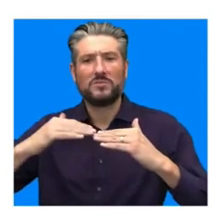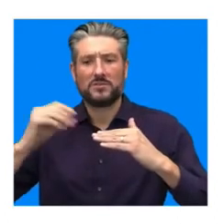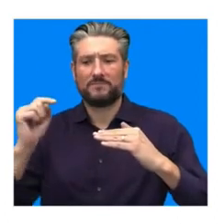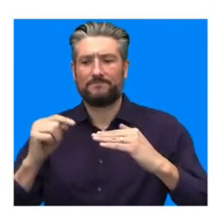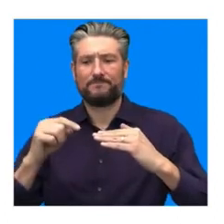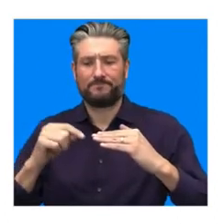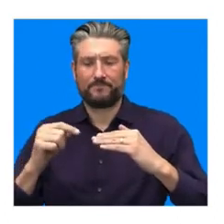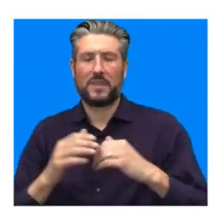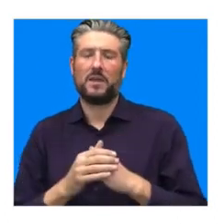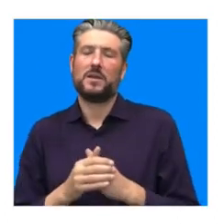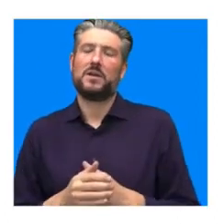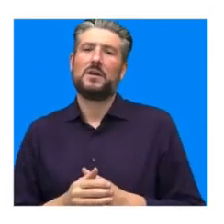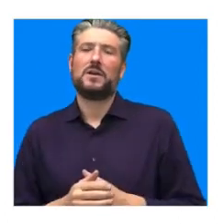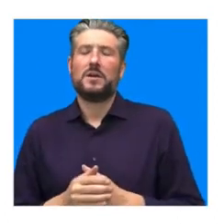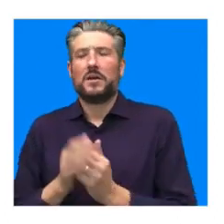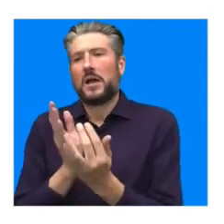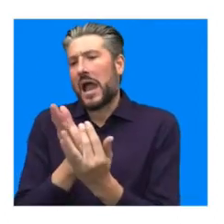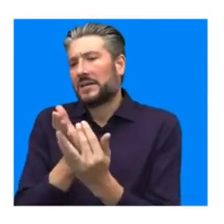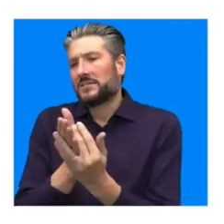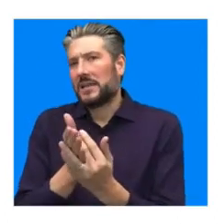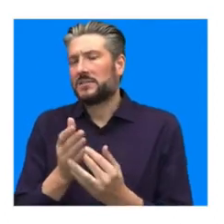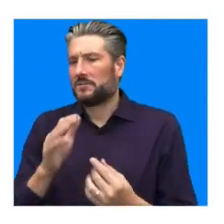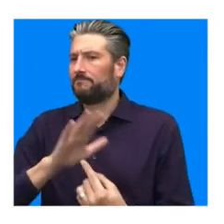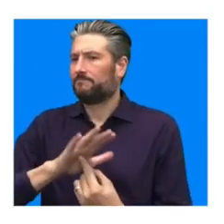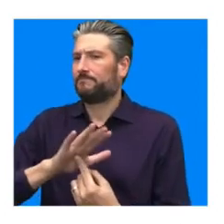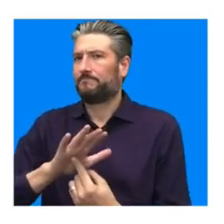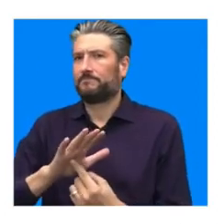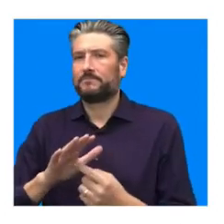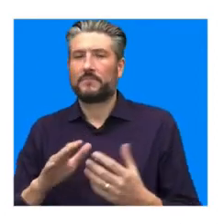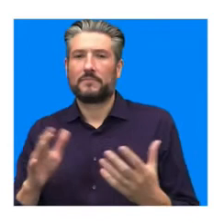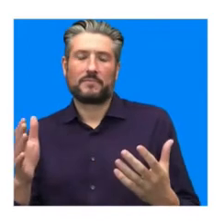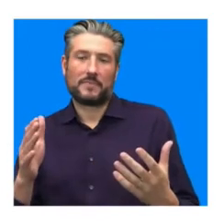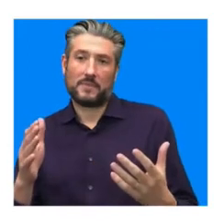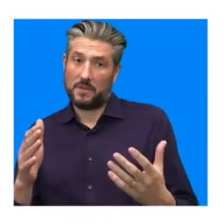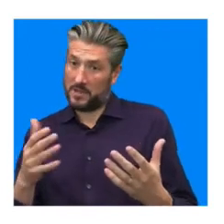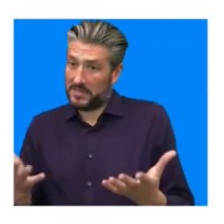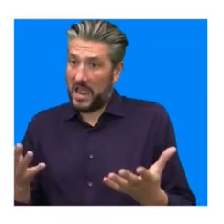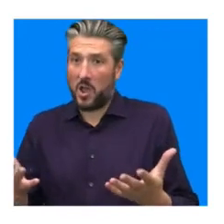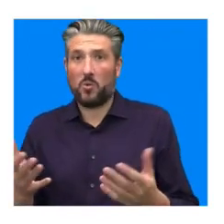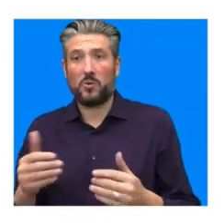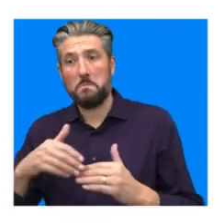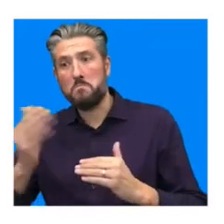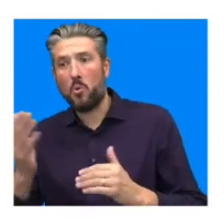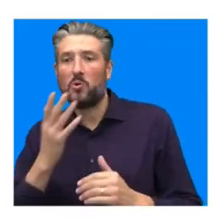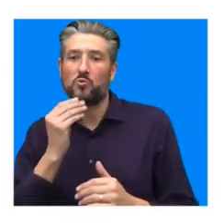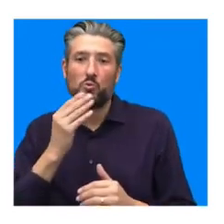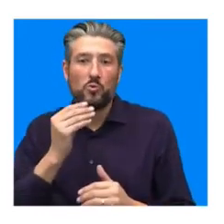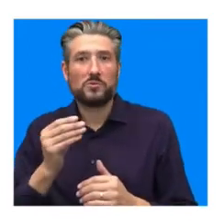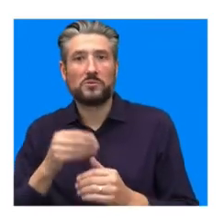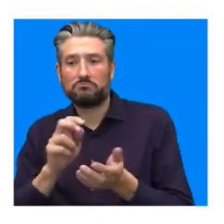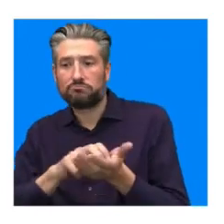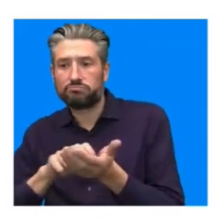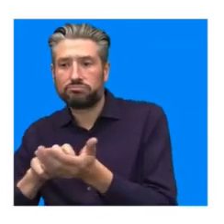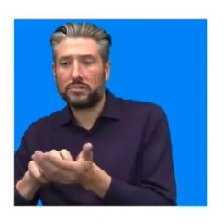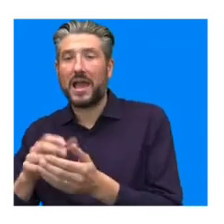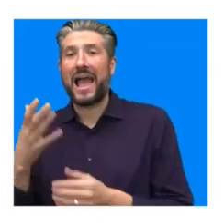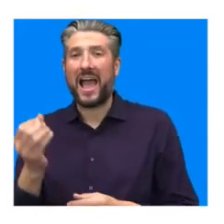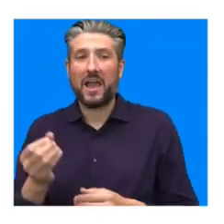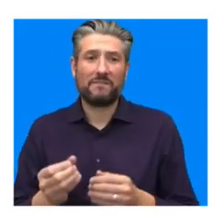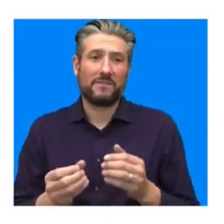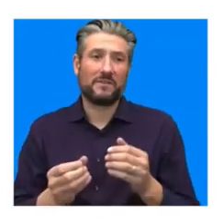films. I think, yes, obviously it's got significant take up, but there are other services. So you've got theatre, you've got arts, you've got